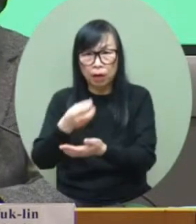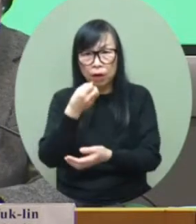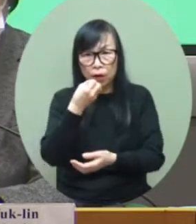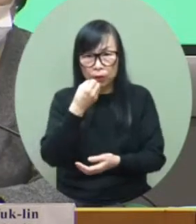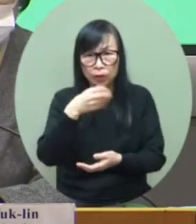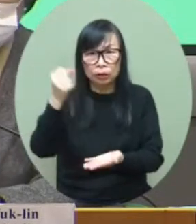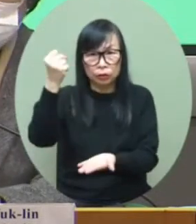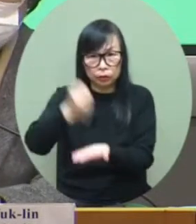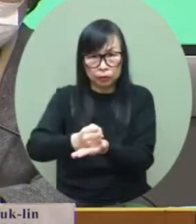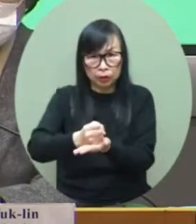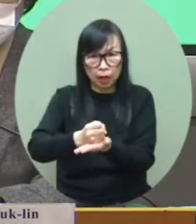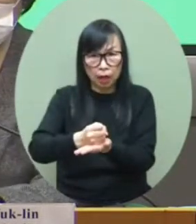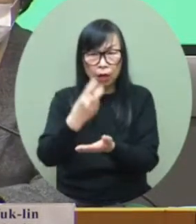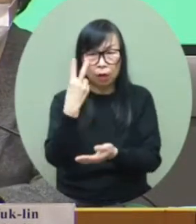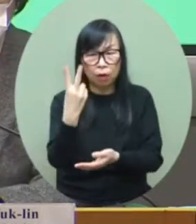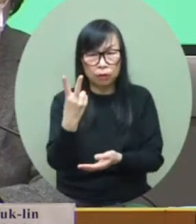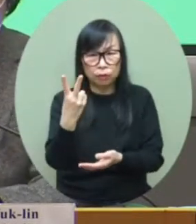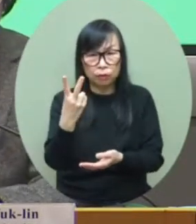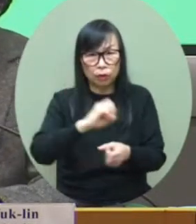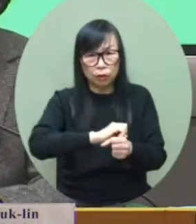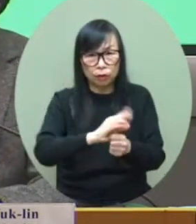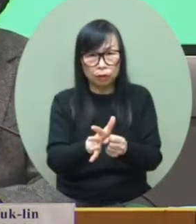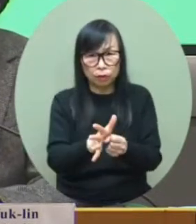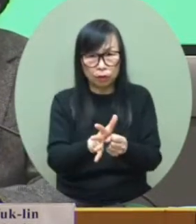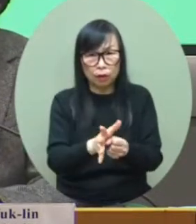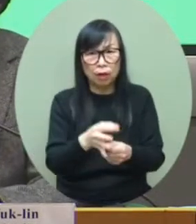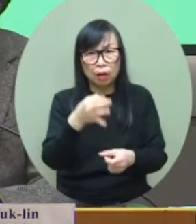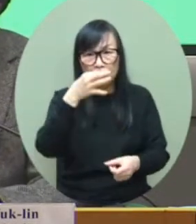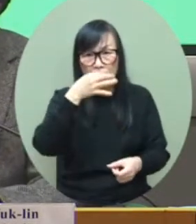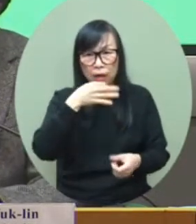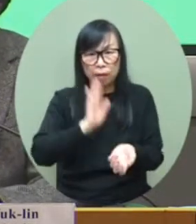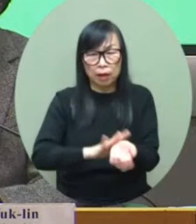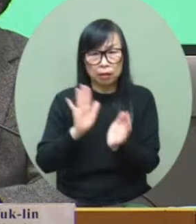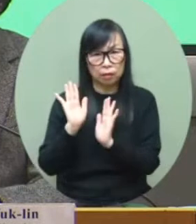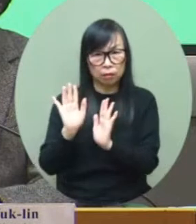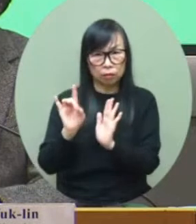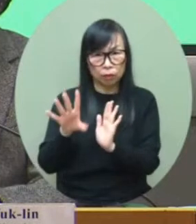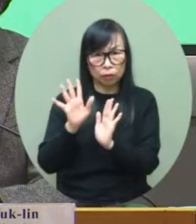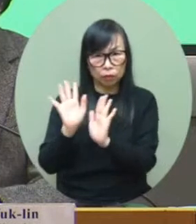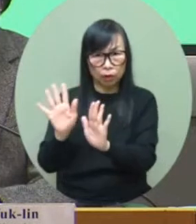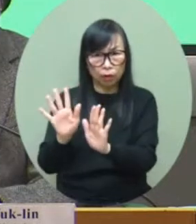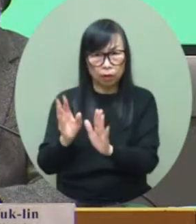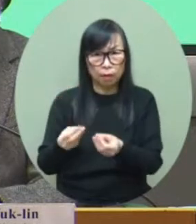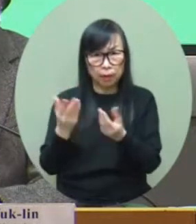private doctors can engage in direct procurements with the